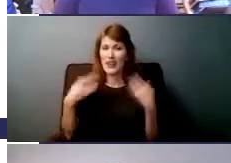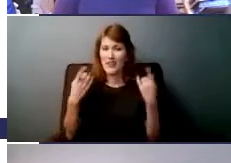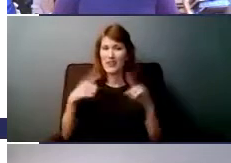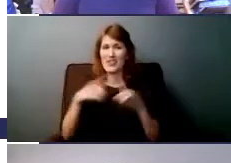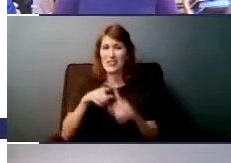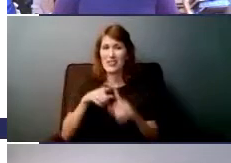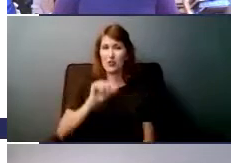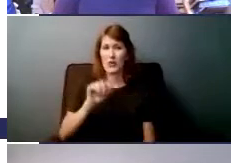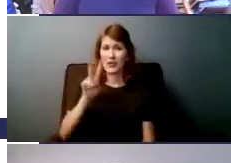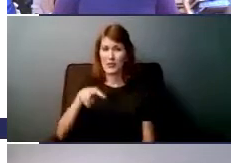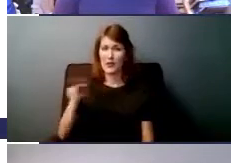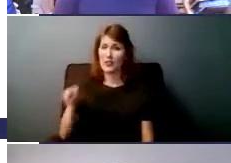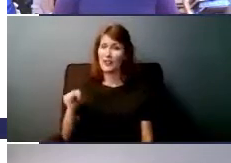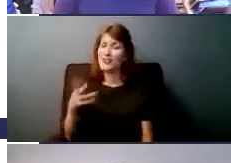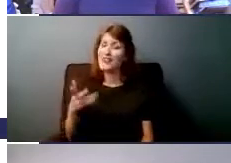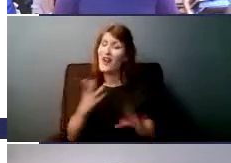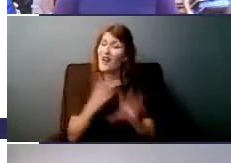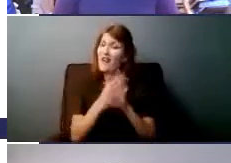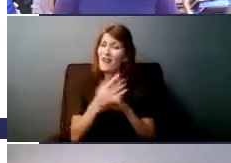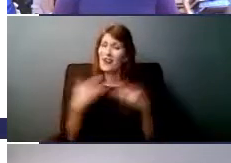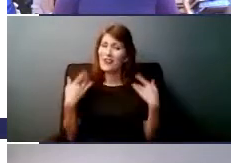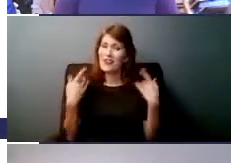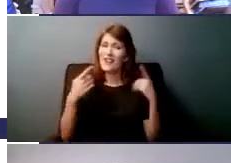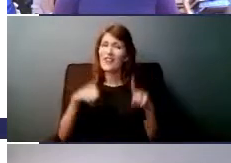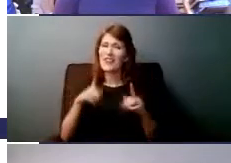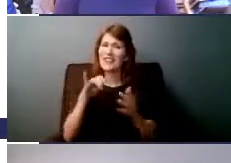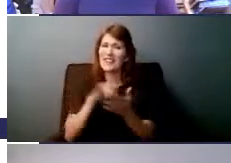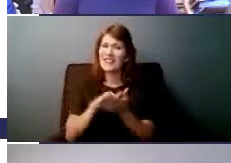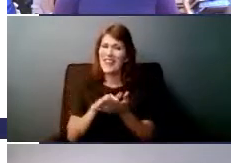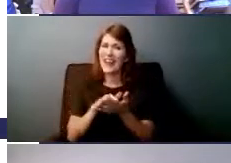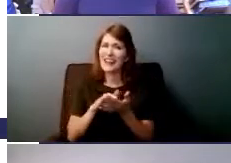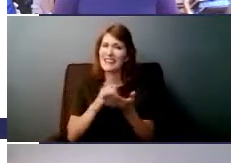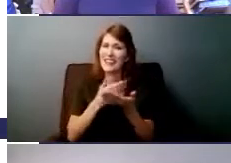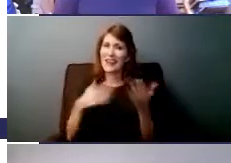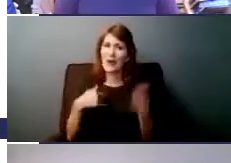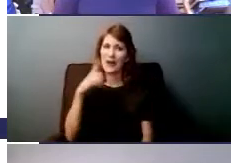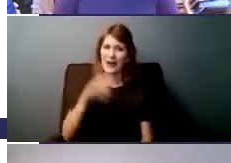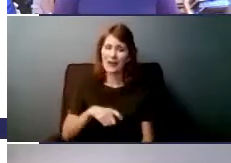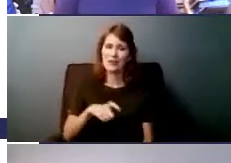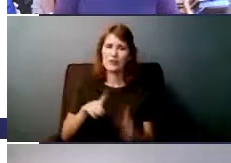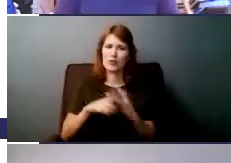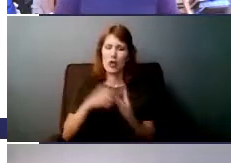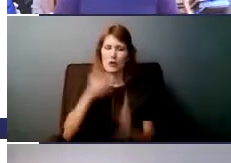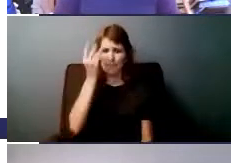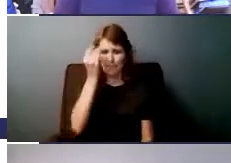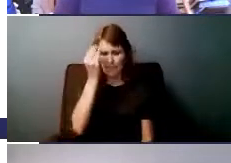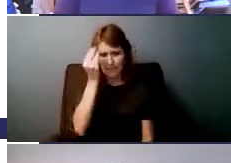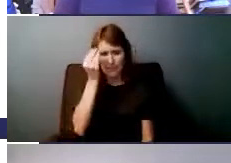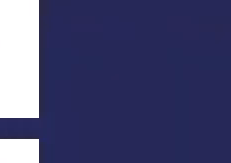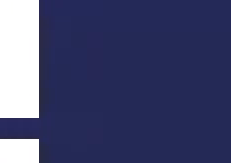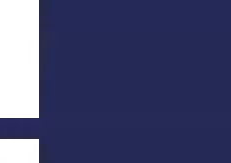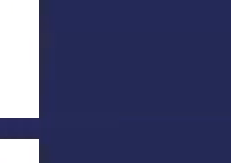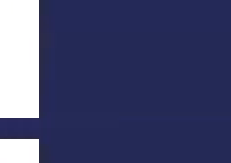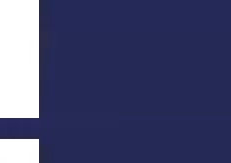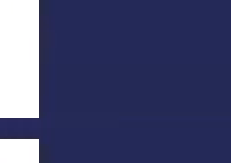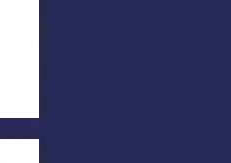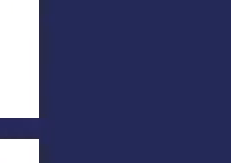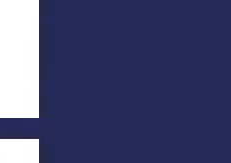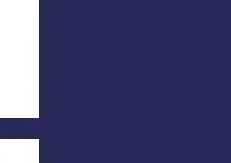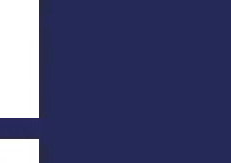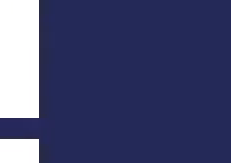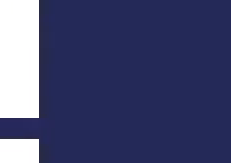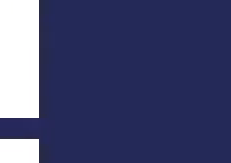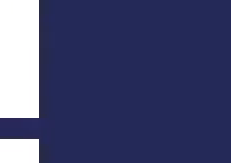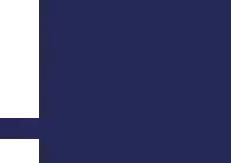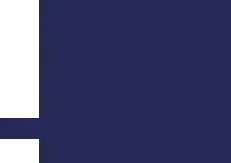so virtual events are the thing that we need to be mindful of. They are something that's here to stay, and it's